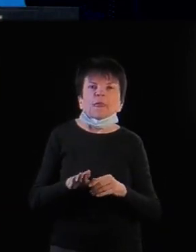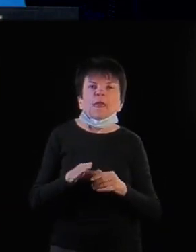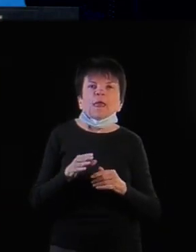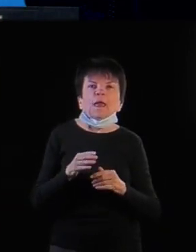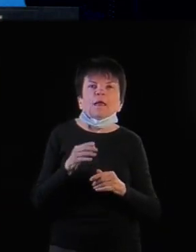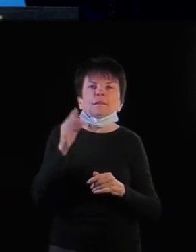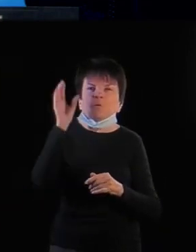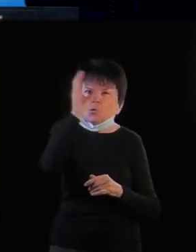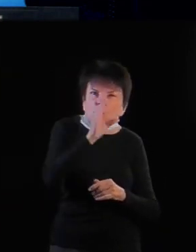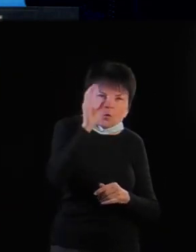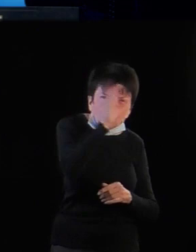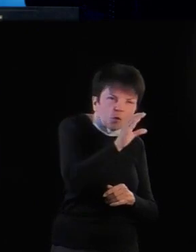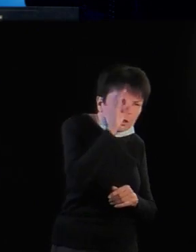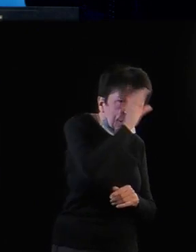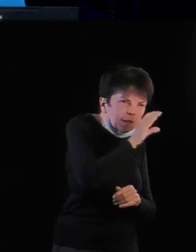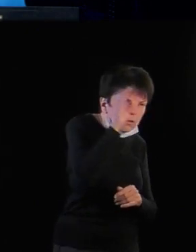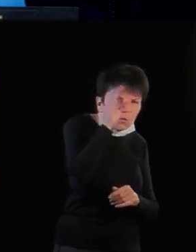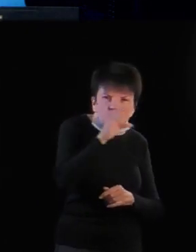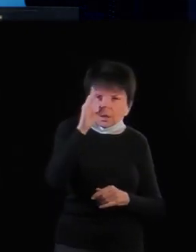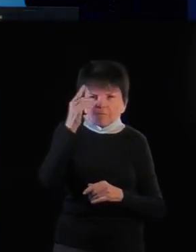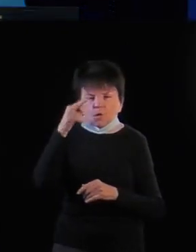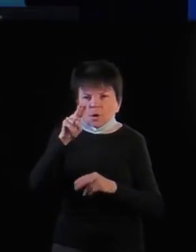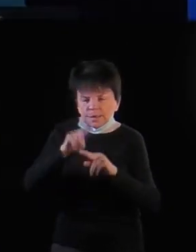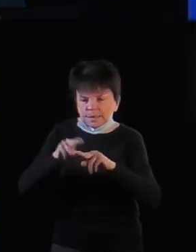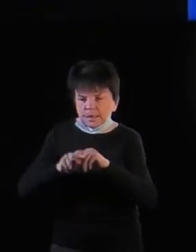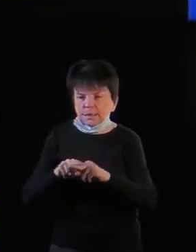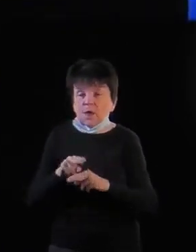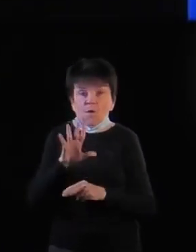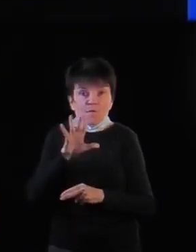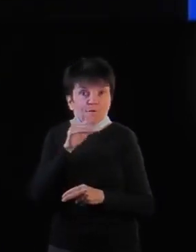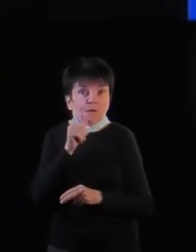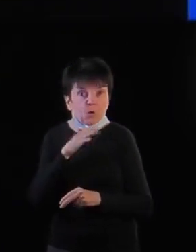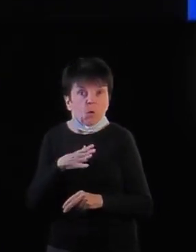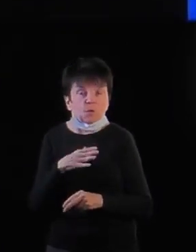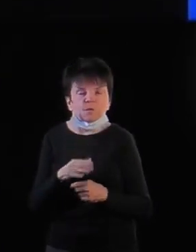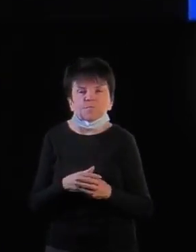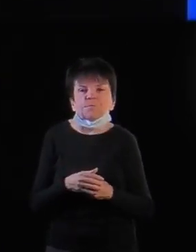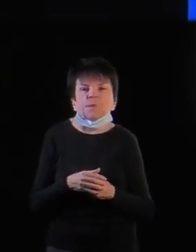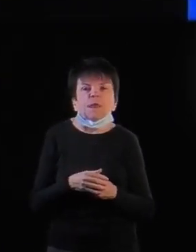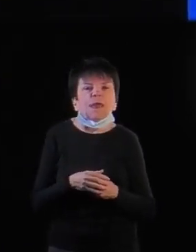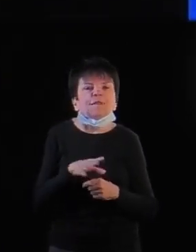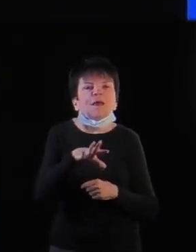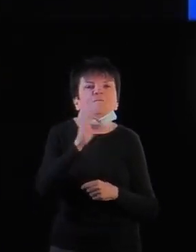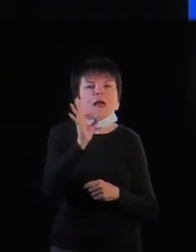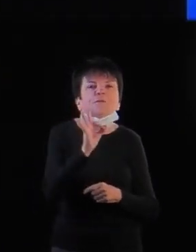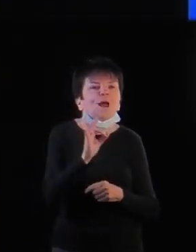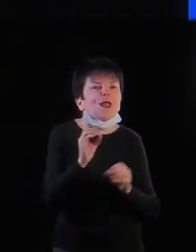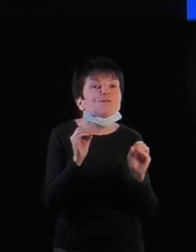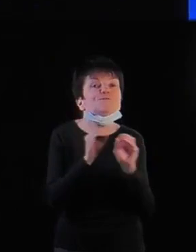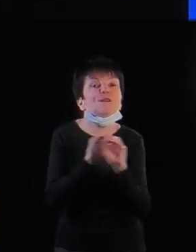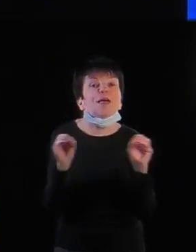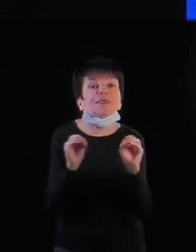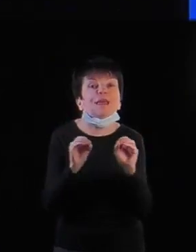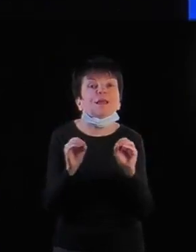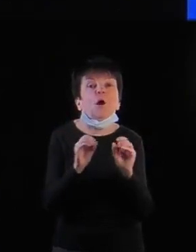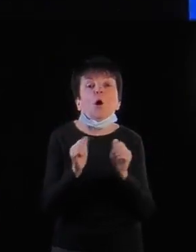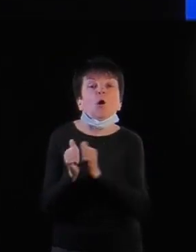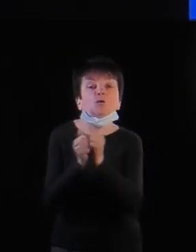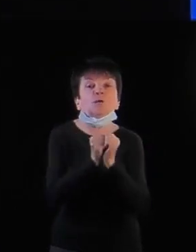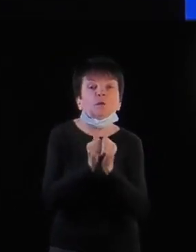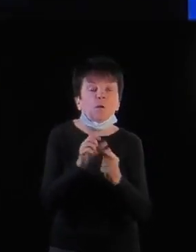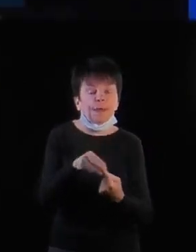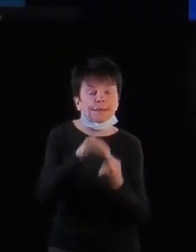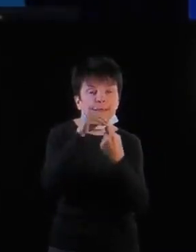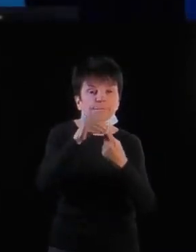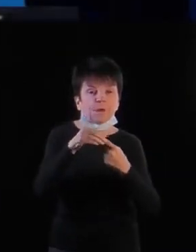were looking to find a seat. There were five girls together. Rachel was one of them. And And they found that there was nothing altogether except the